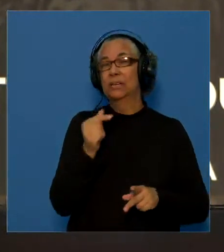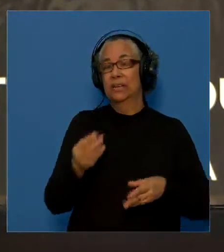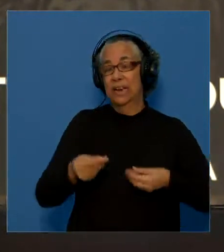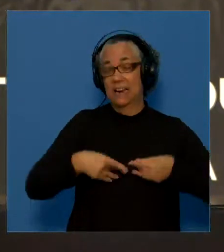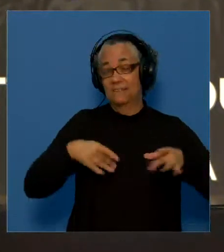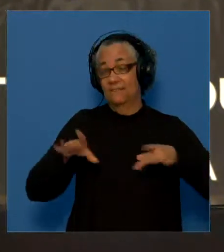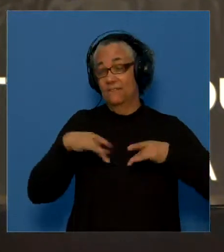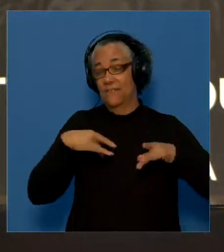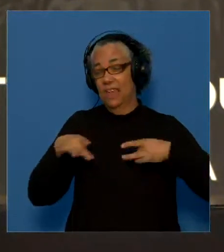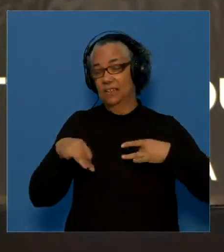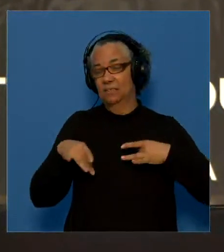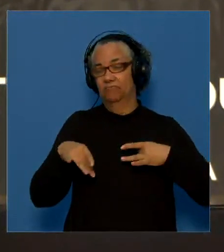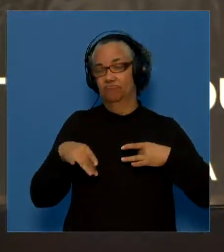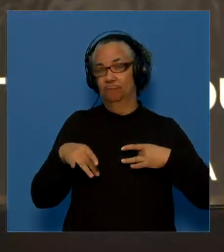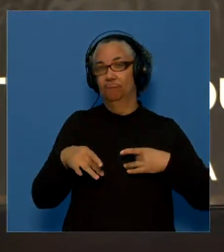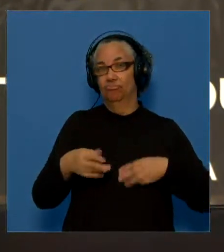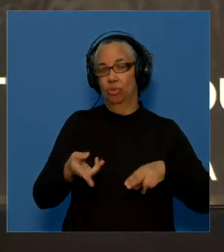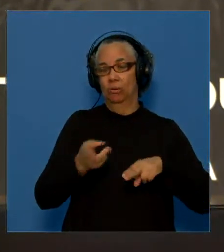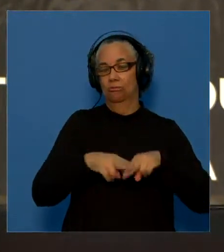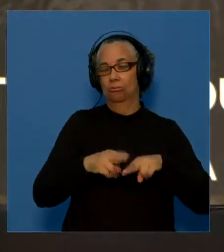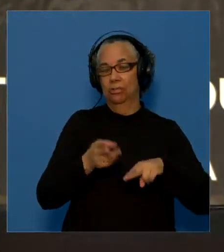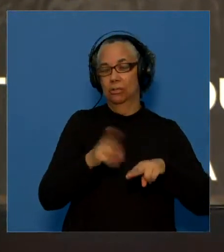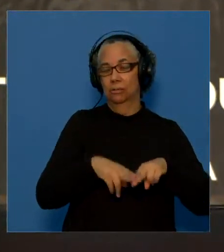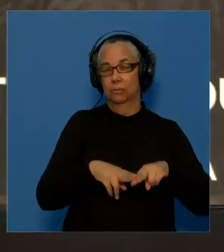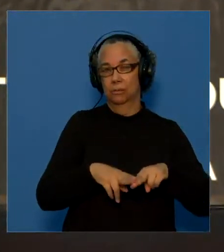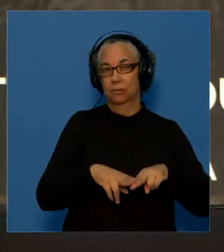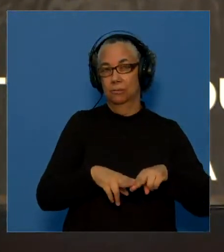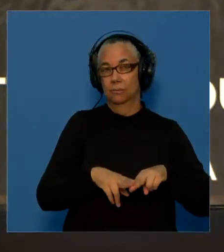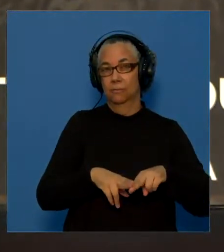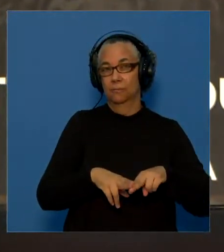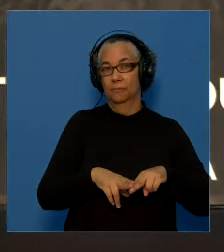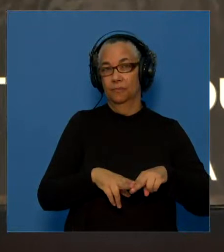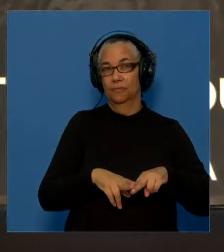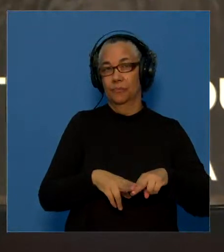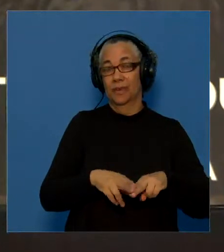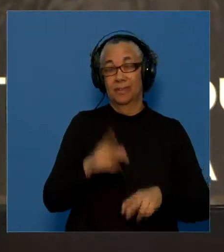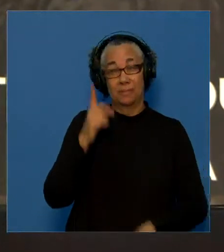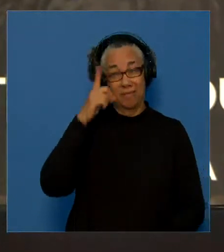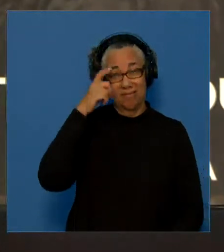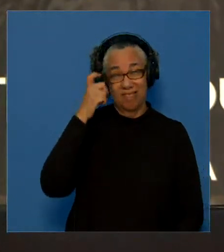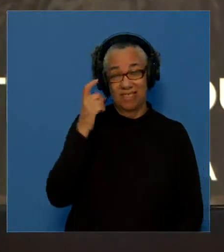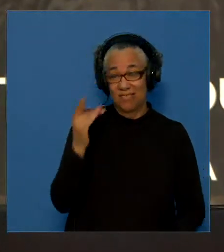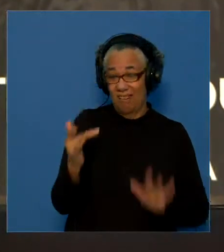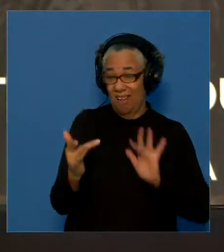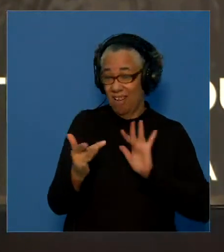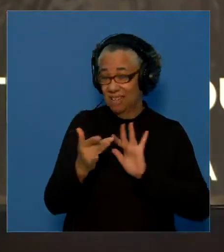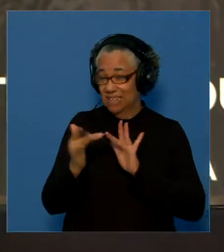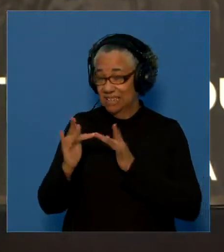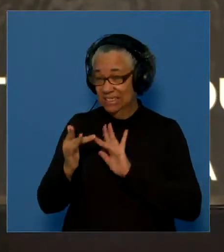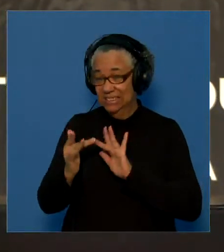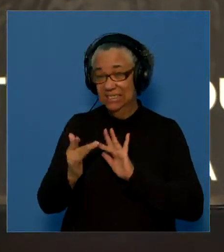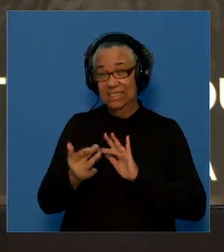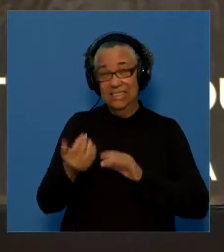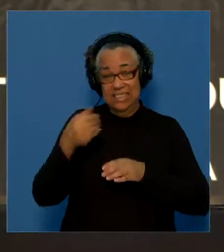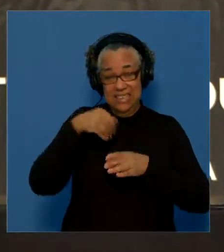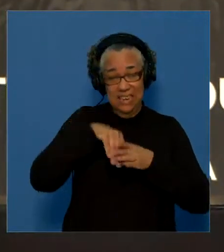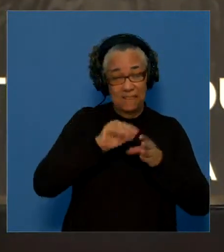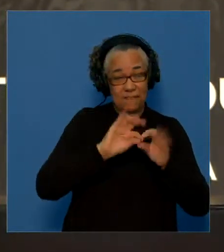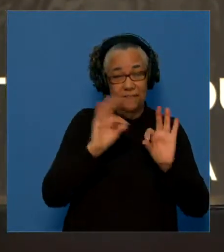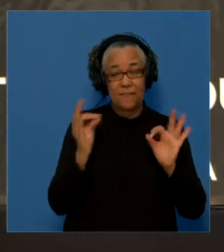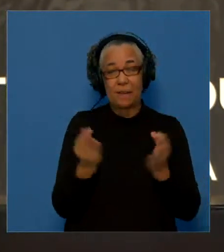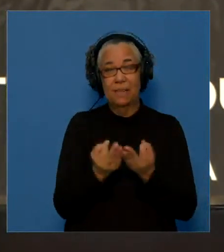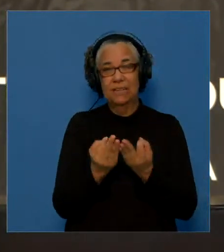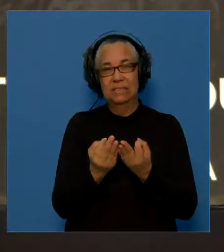recently to increase. This is certainly due to contacts within families and other settings with